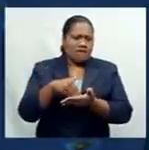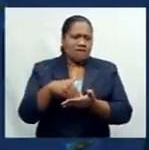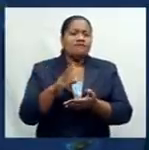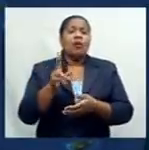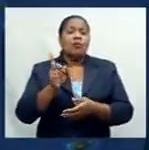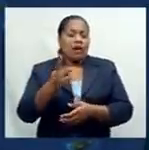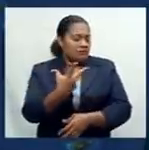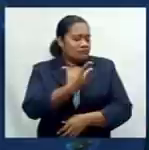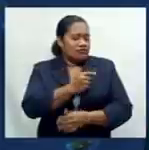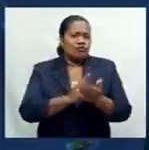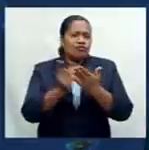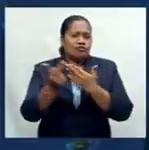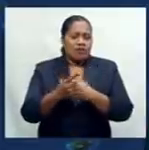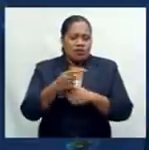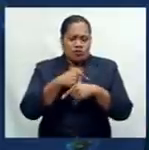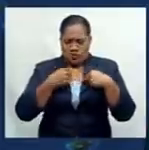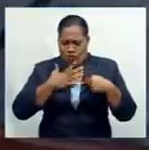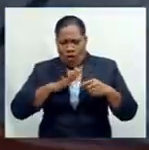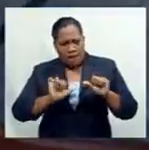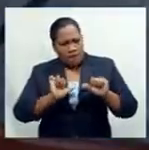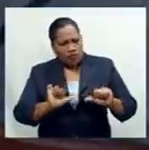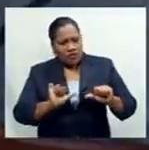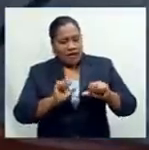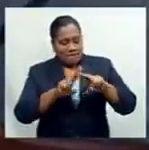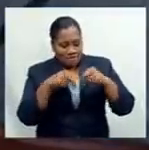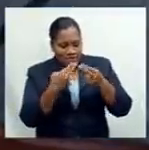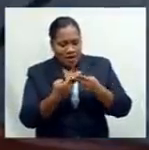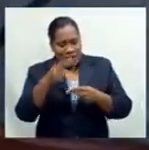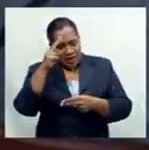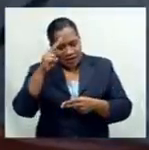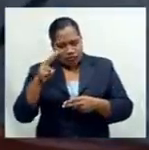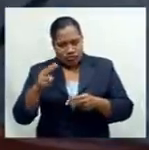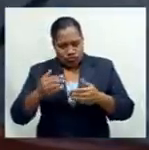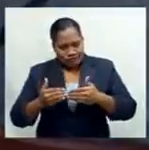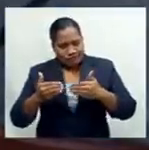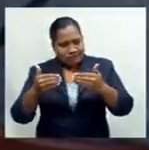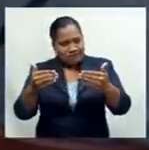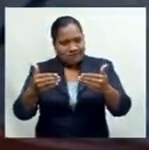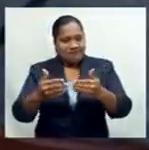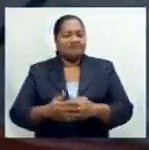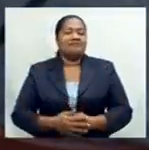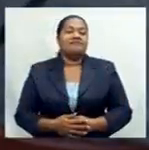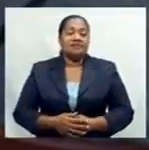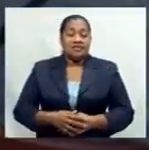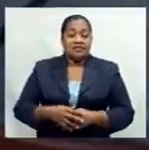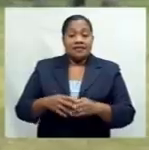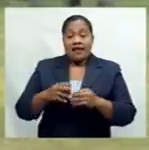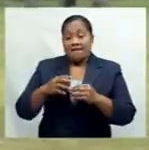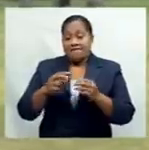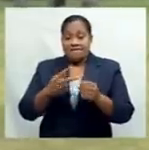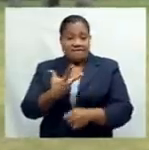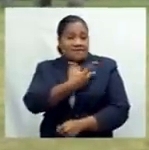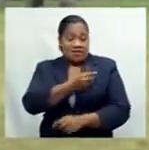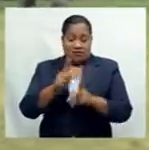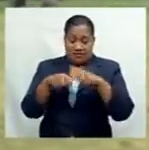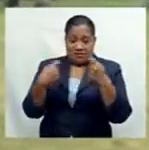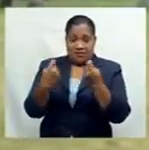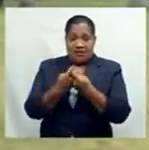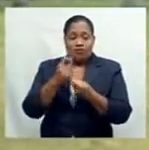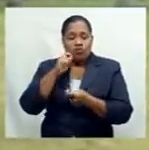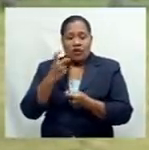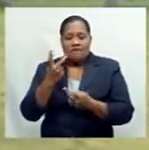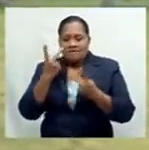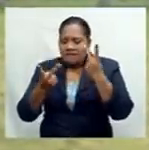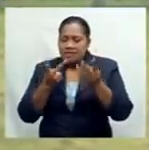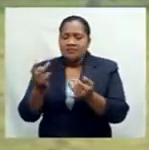We want to protect our families and help the nation move forward. Vaccination teams will be visiting other islands in the Lao, Lomaiviti